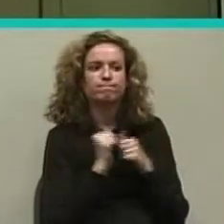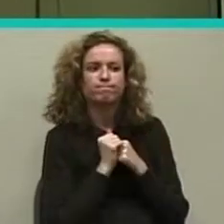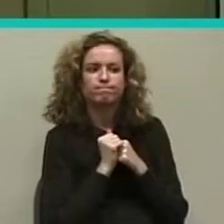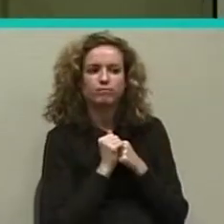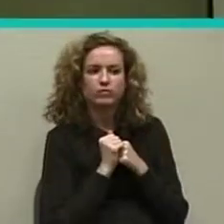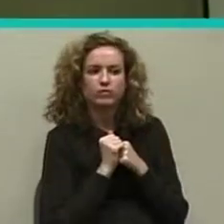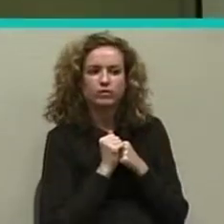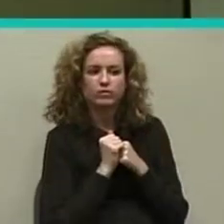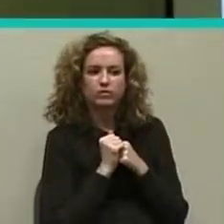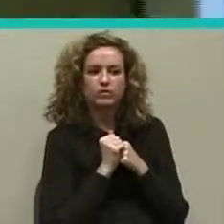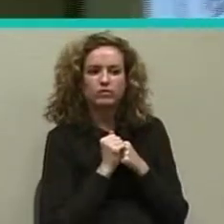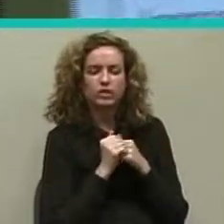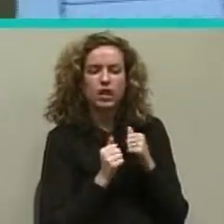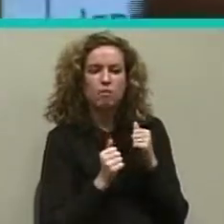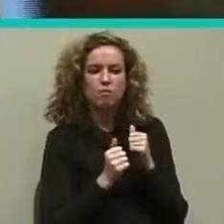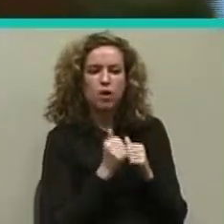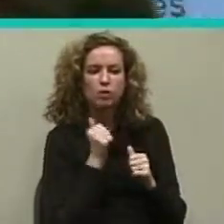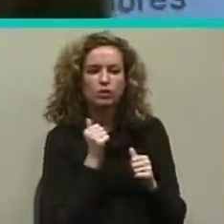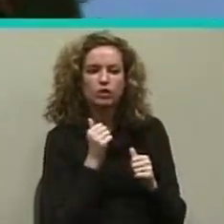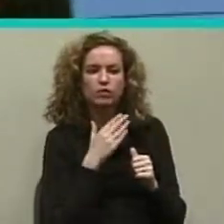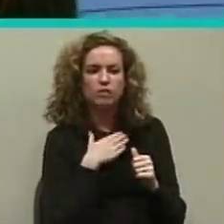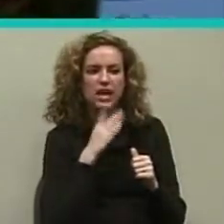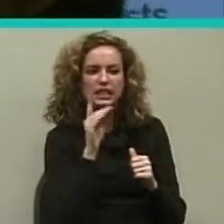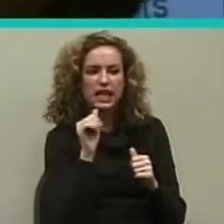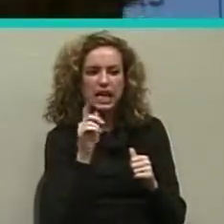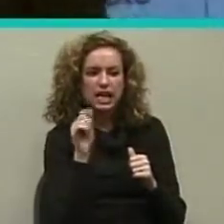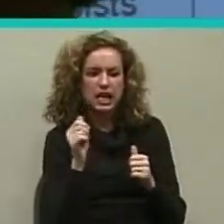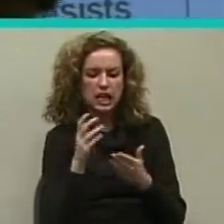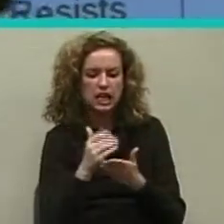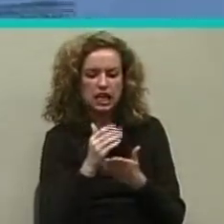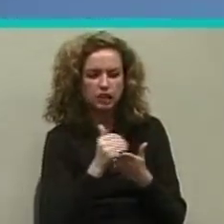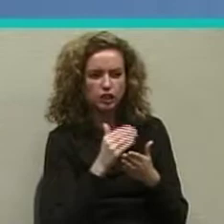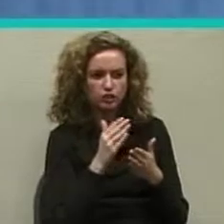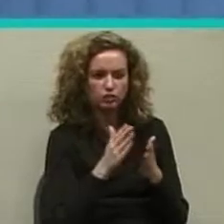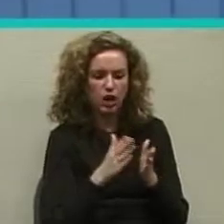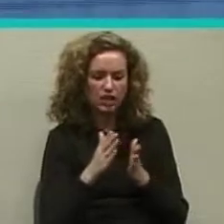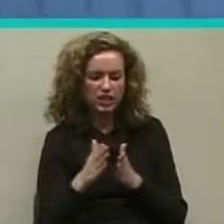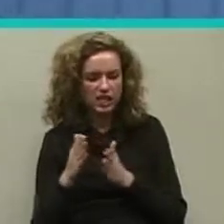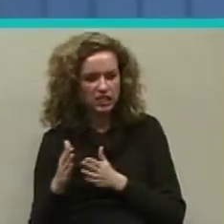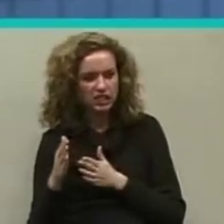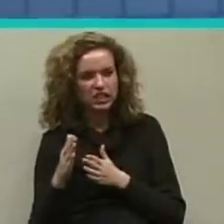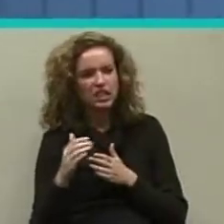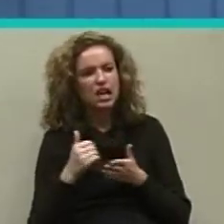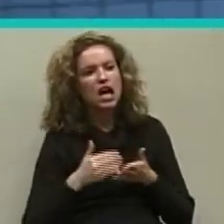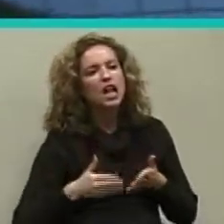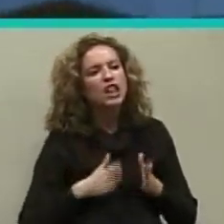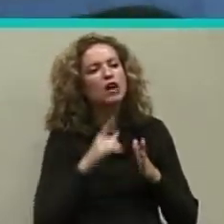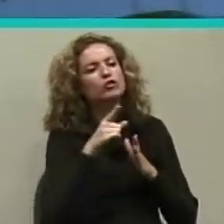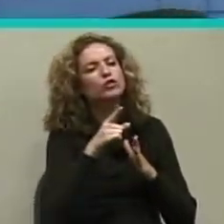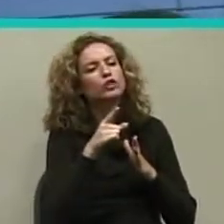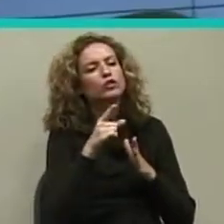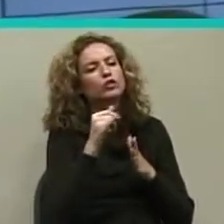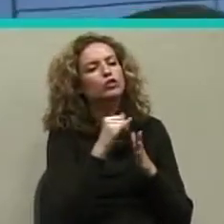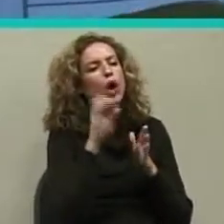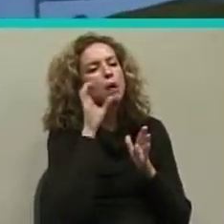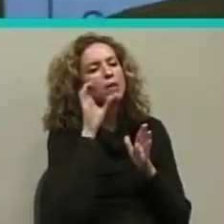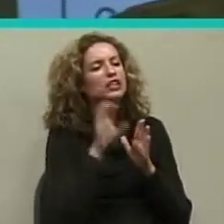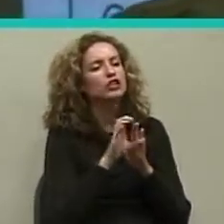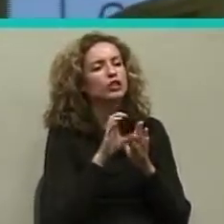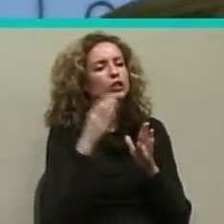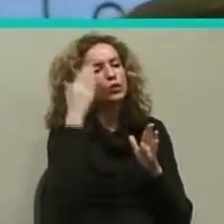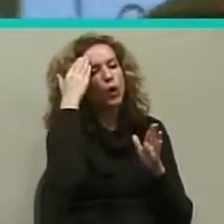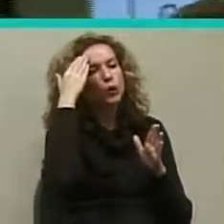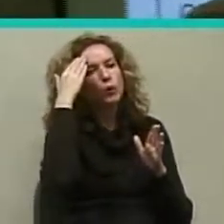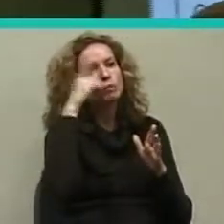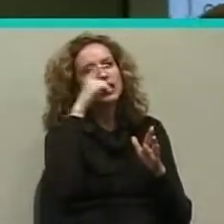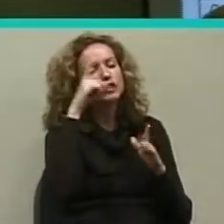fast. Most of my data collection processes allow you to kind of draw a picture. Because as I sit down with a